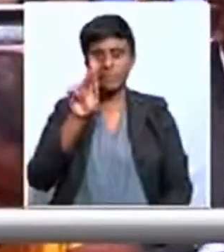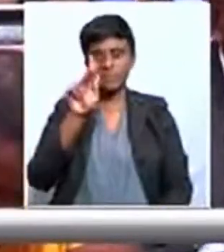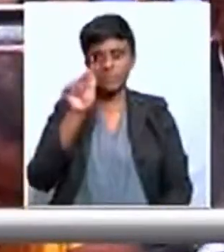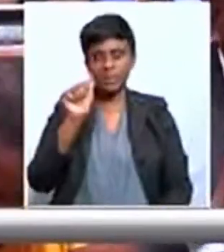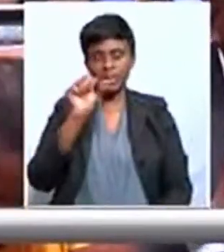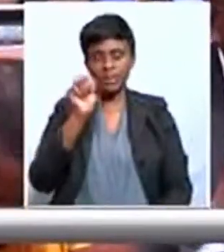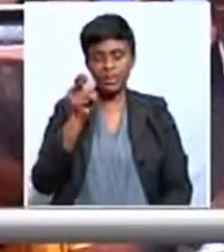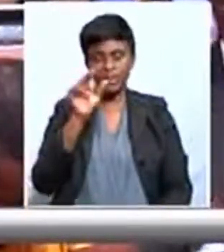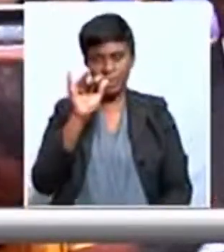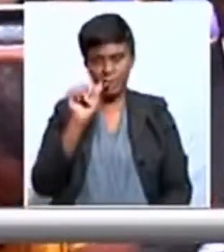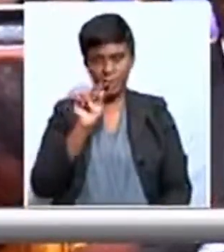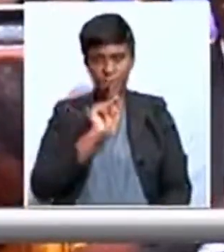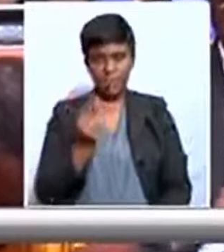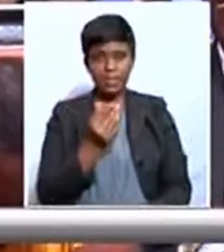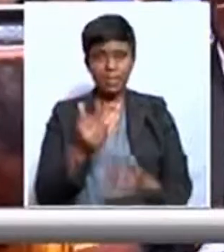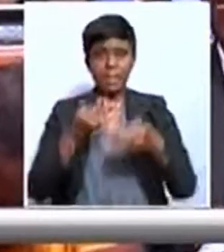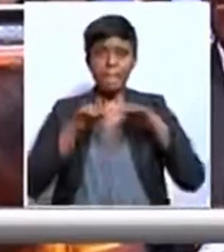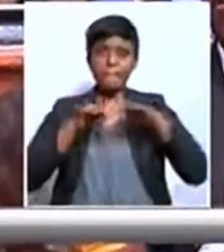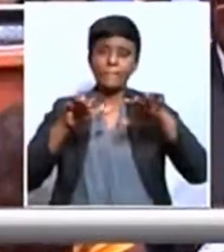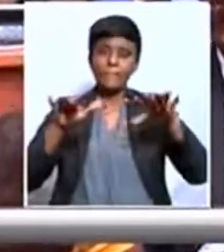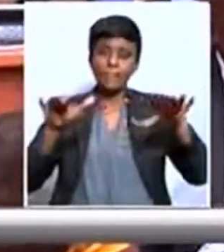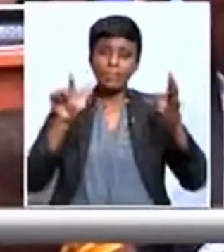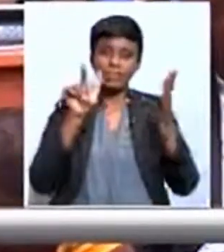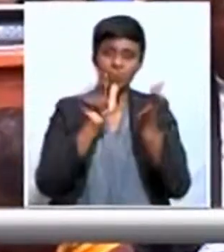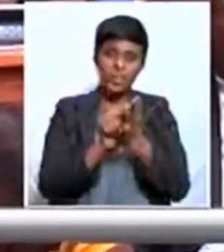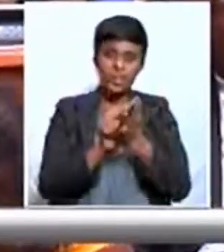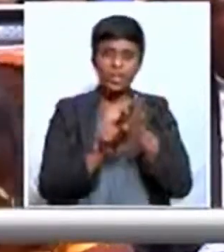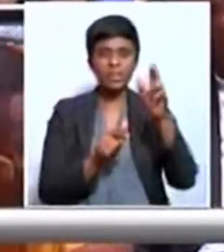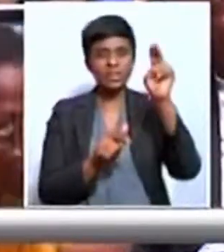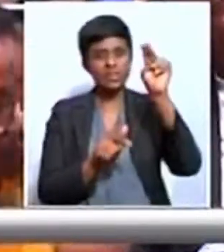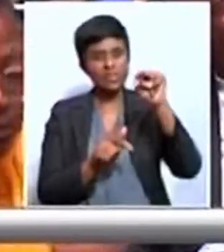out Lusaka, Ndola,